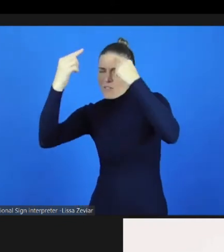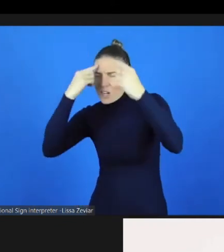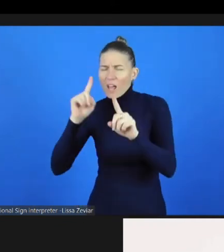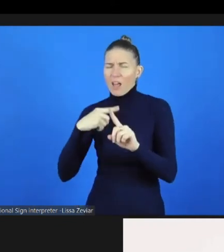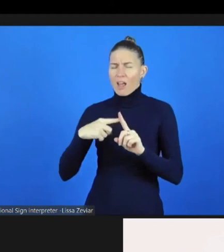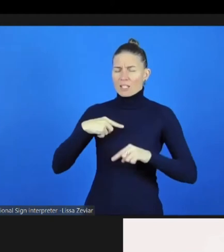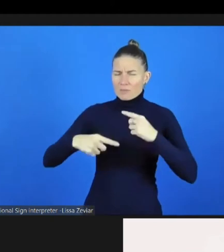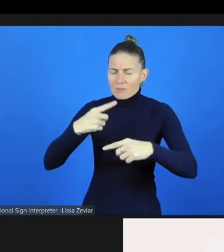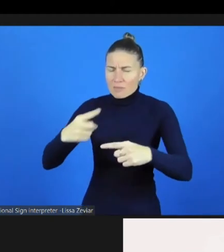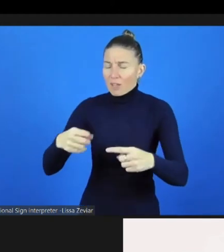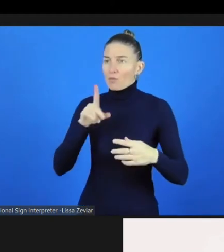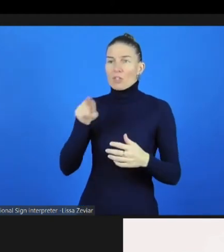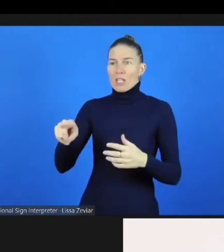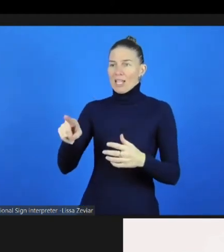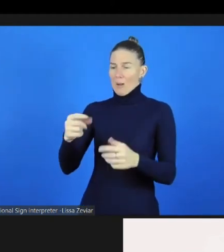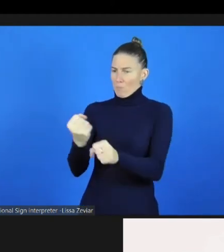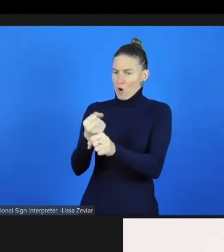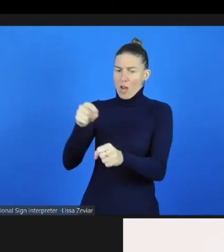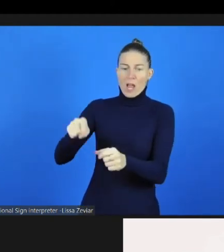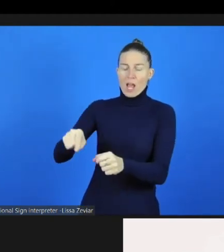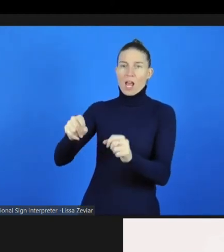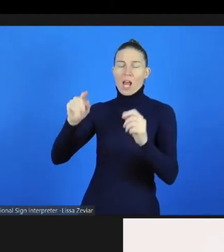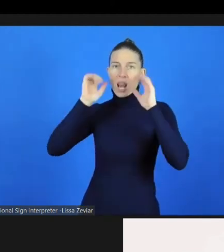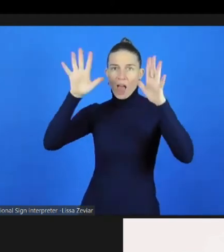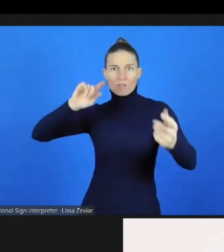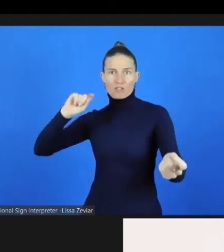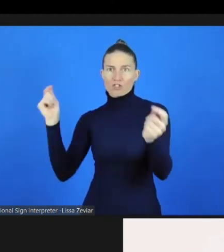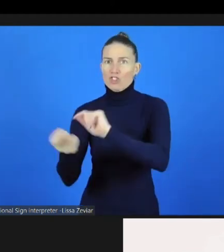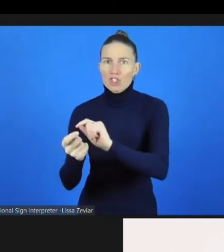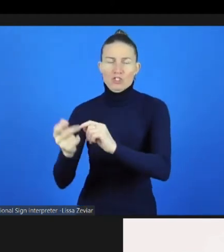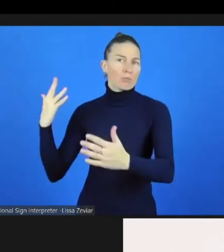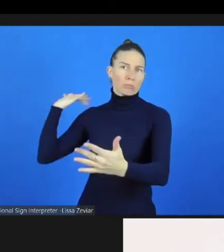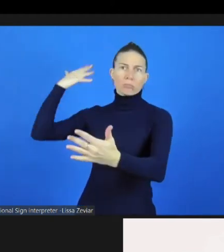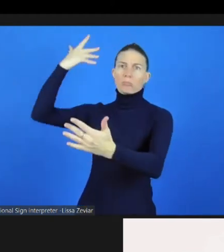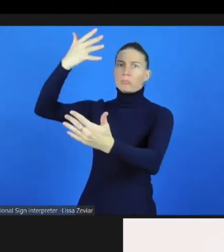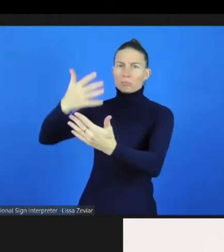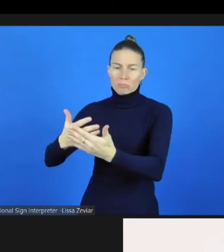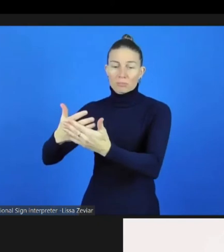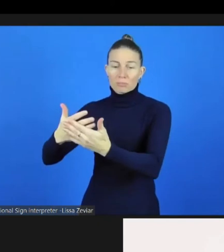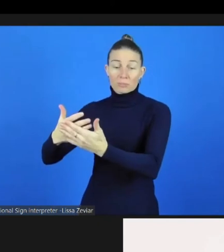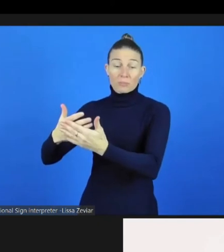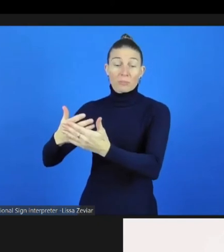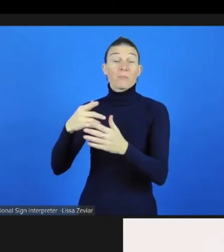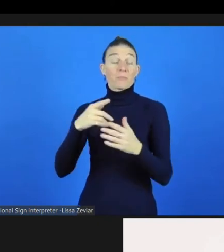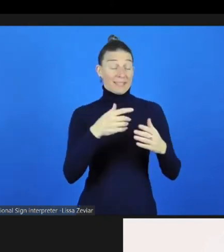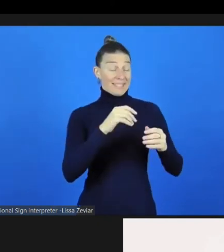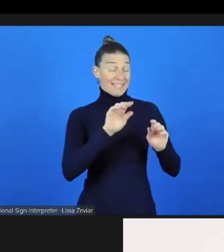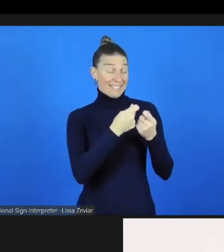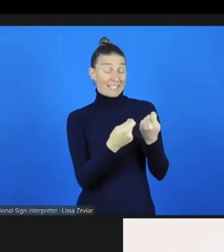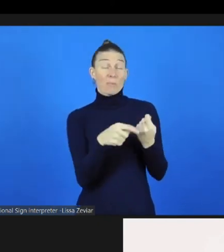life-changing products in the accessibility arena, from leading the team that developed groundbreaking synthetic